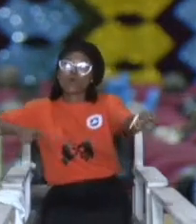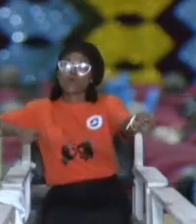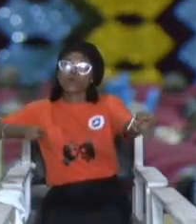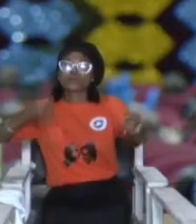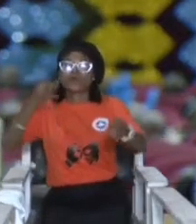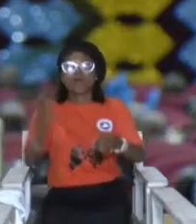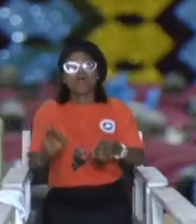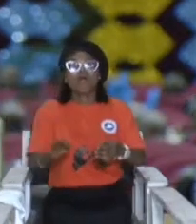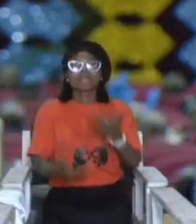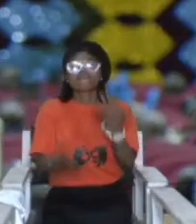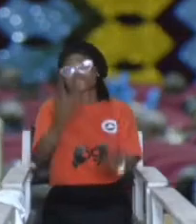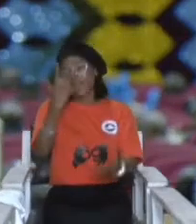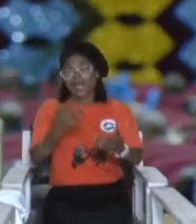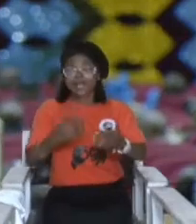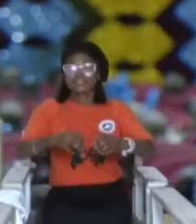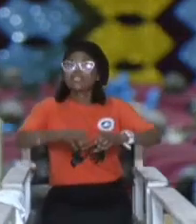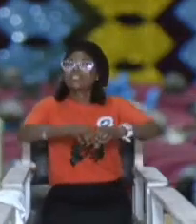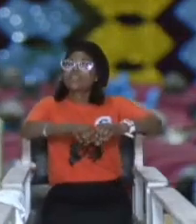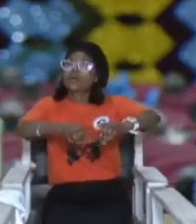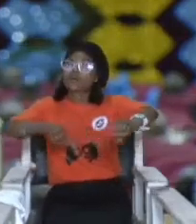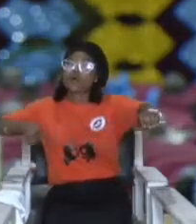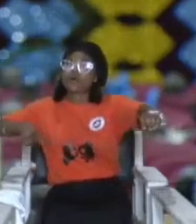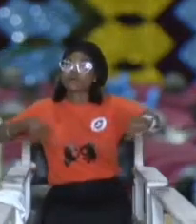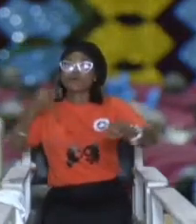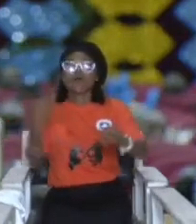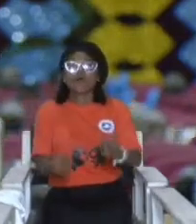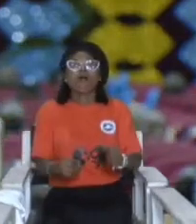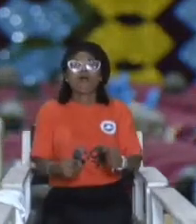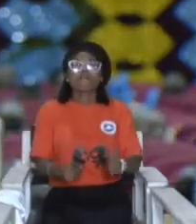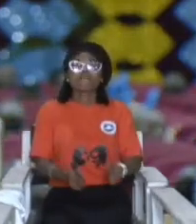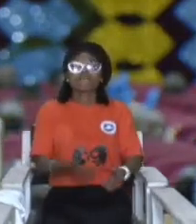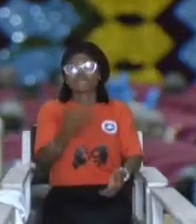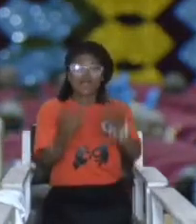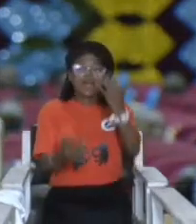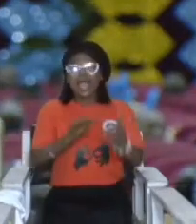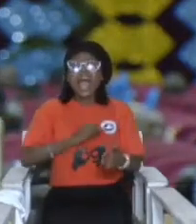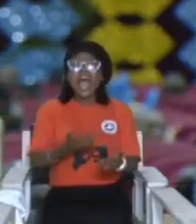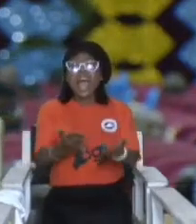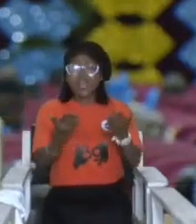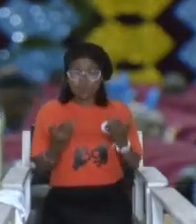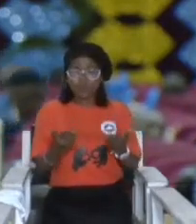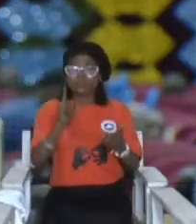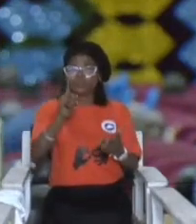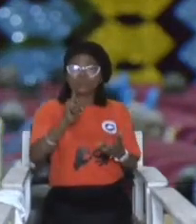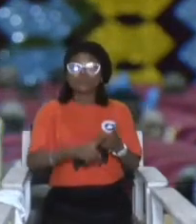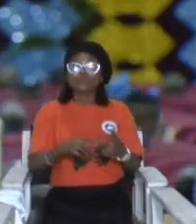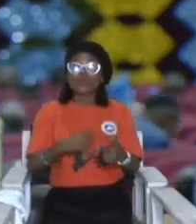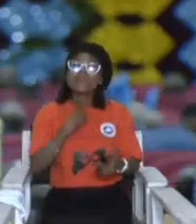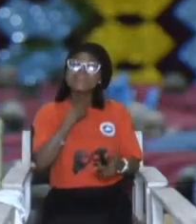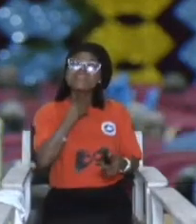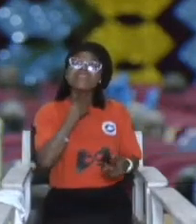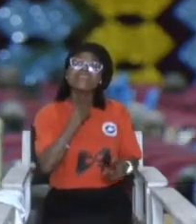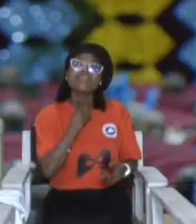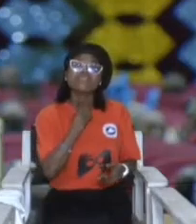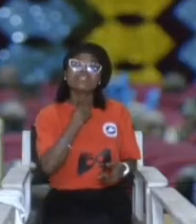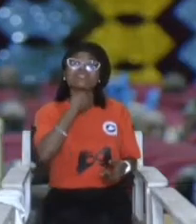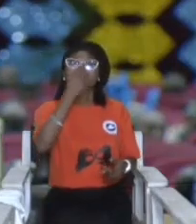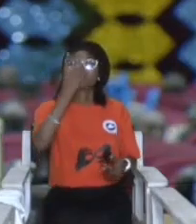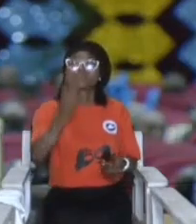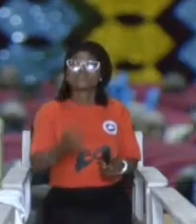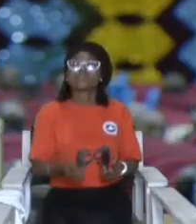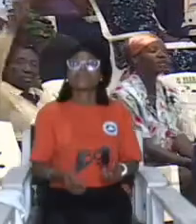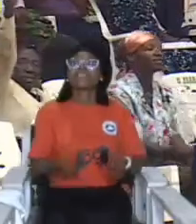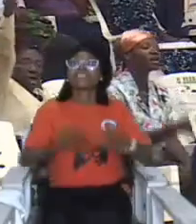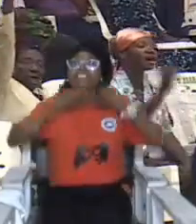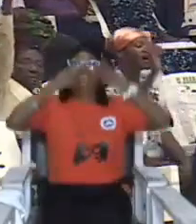The rod of fire. I want somebody to lift up his or her voice and shout the rod of